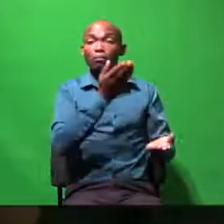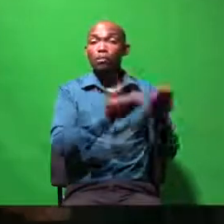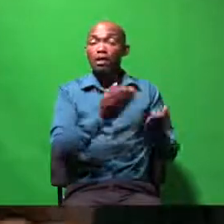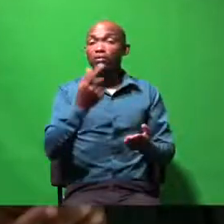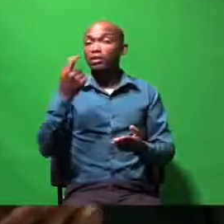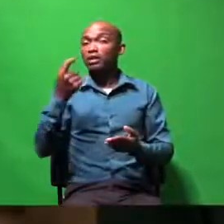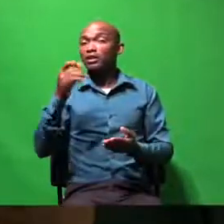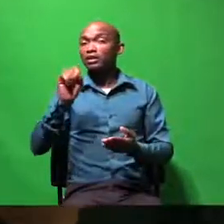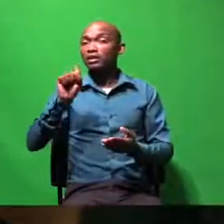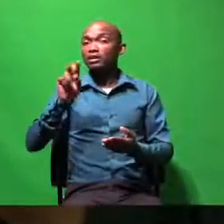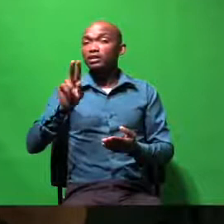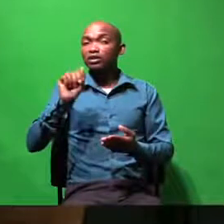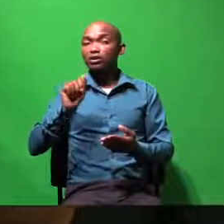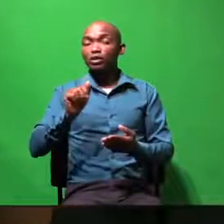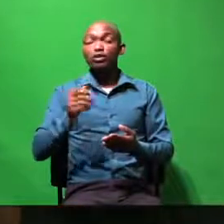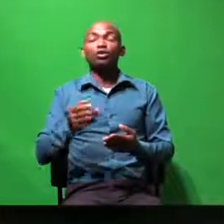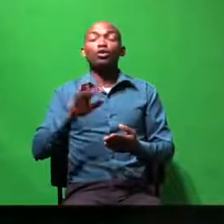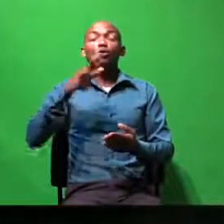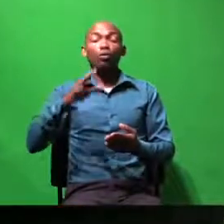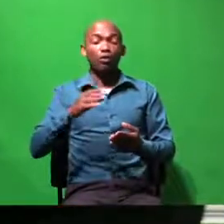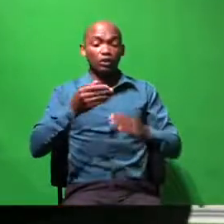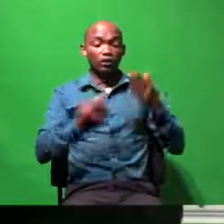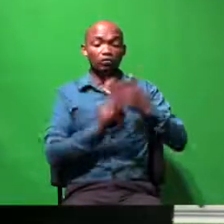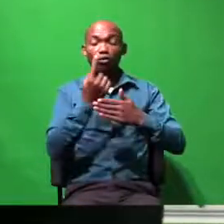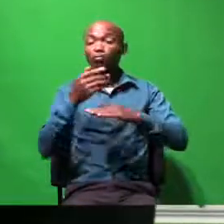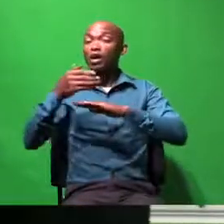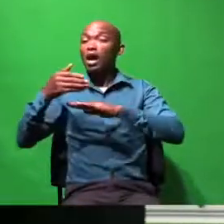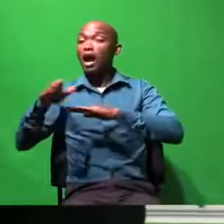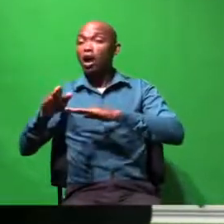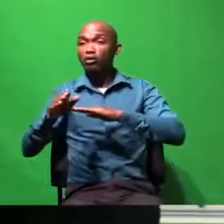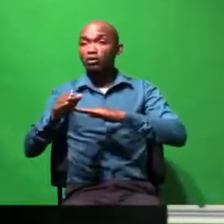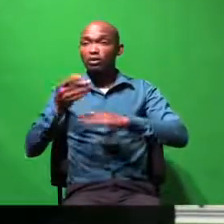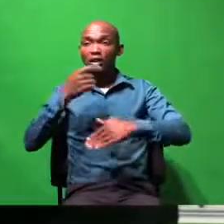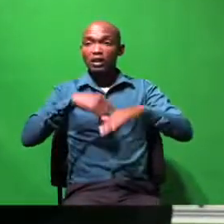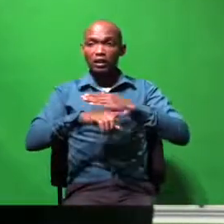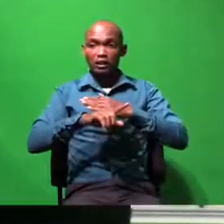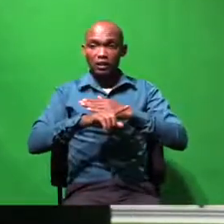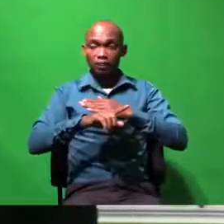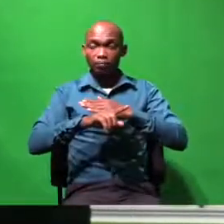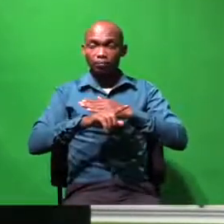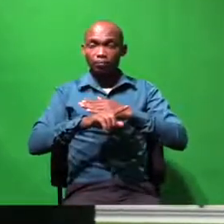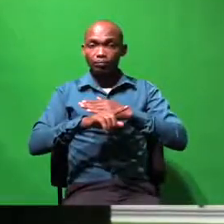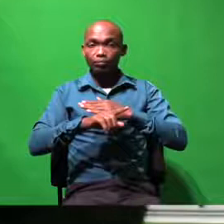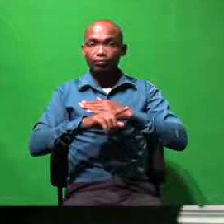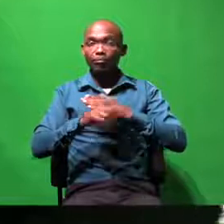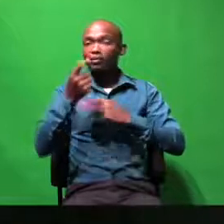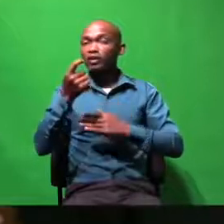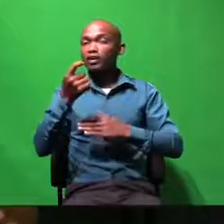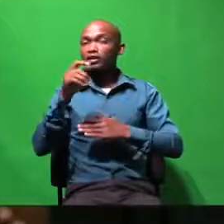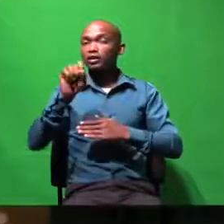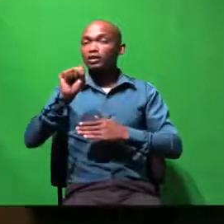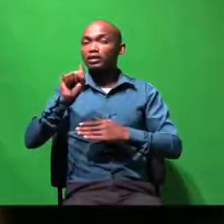water also will diffuse out from the intestinal space to the tissue